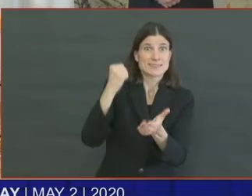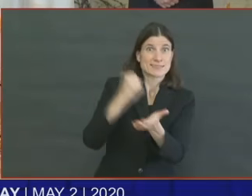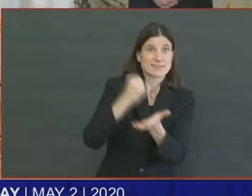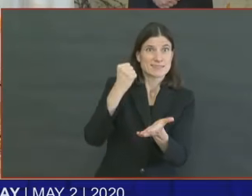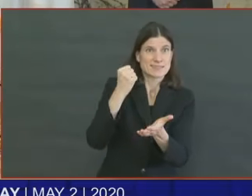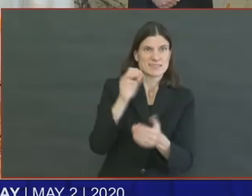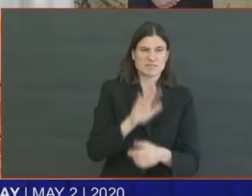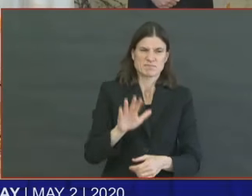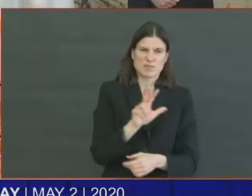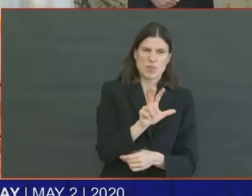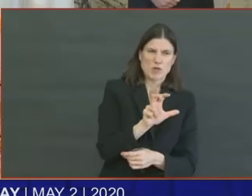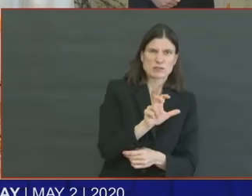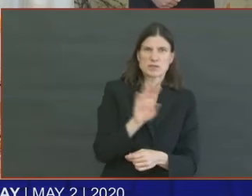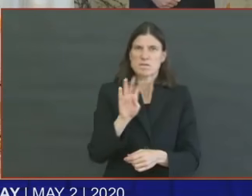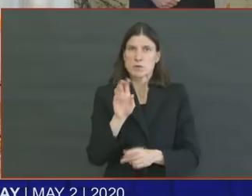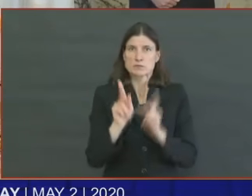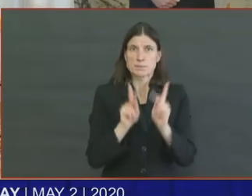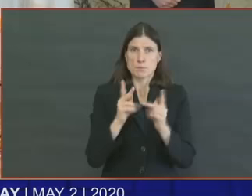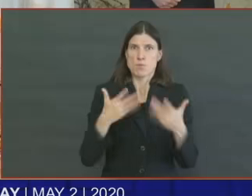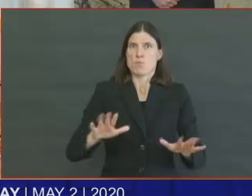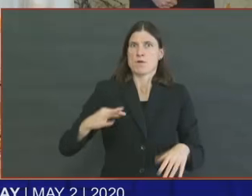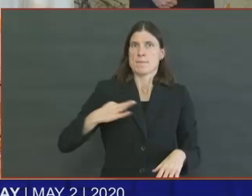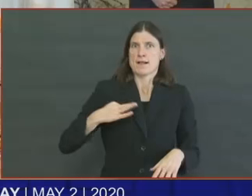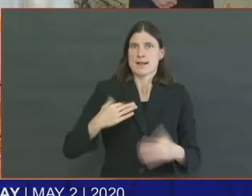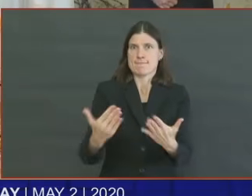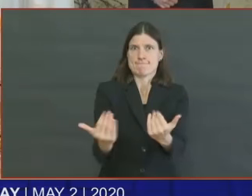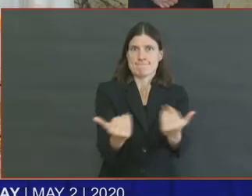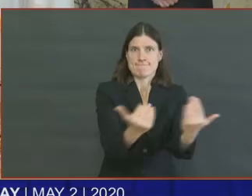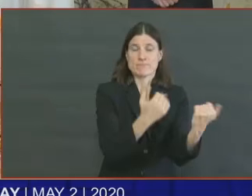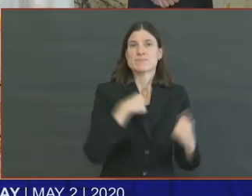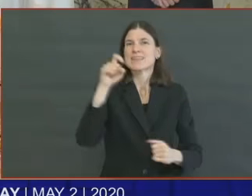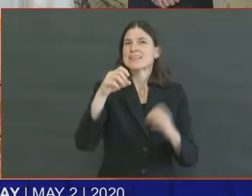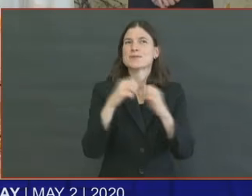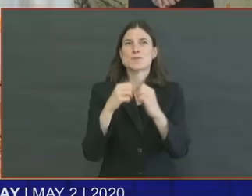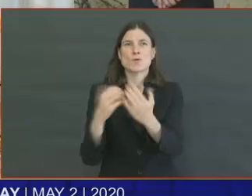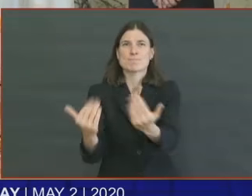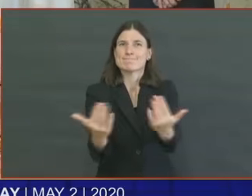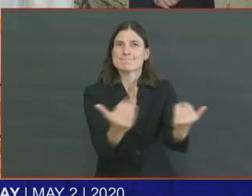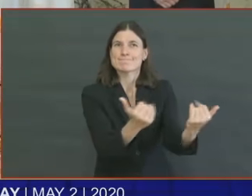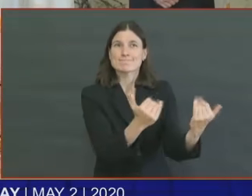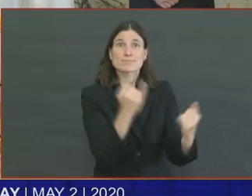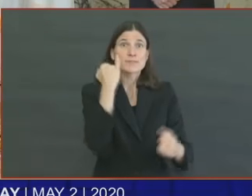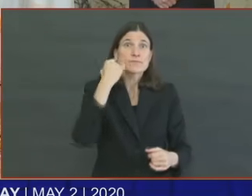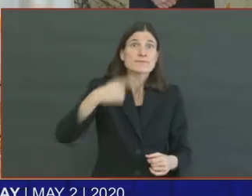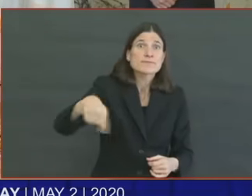help make sure that it's a safe environment. We need you. Continue to engage with us so that we